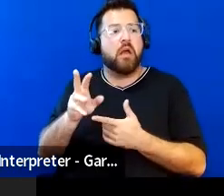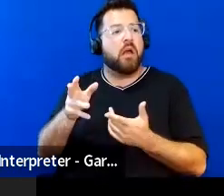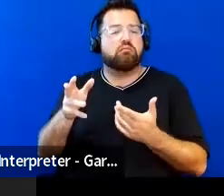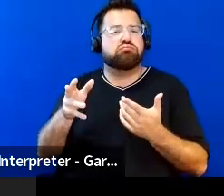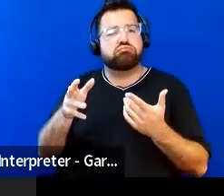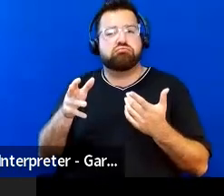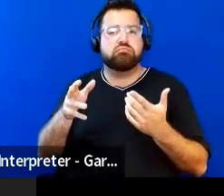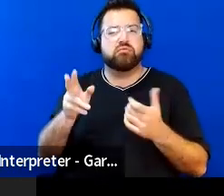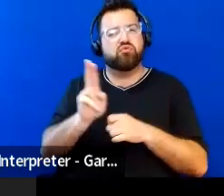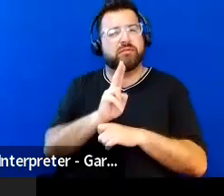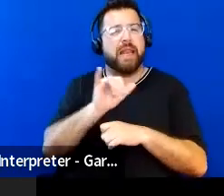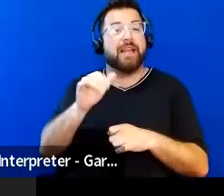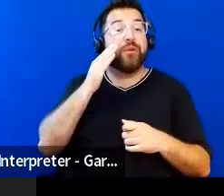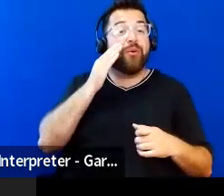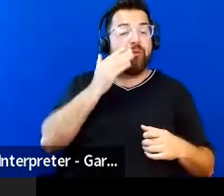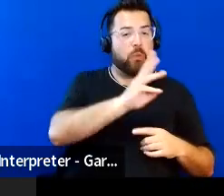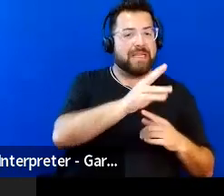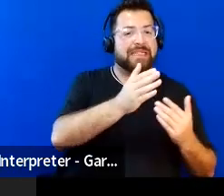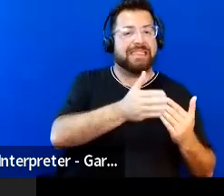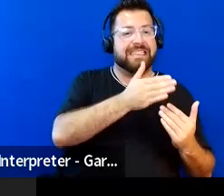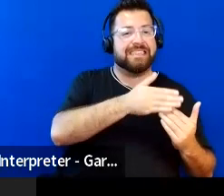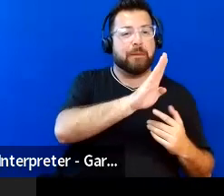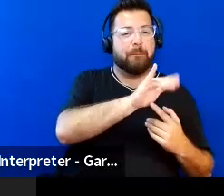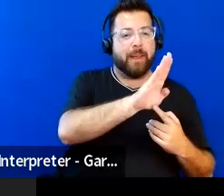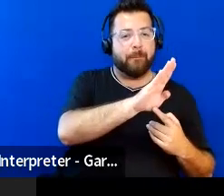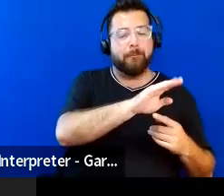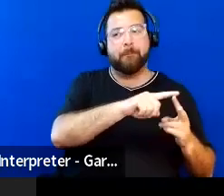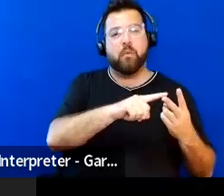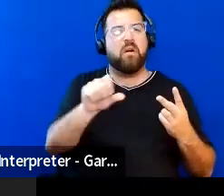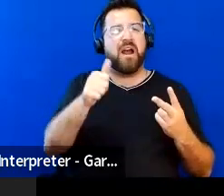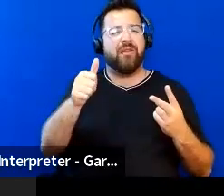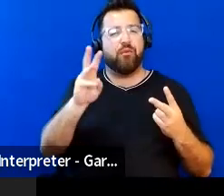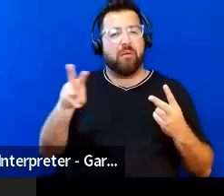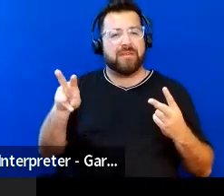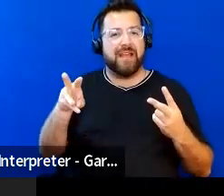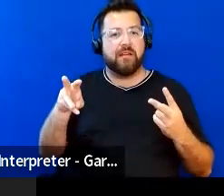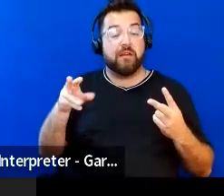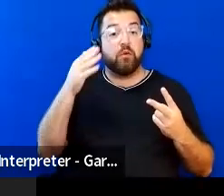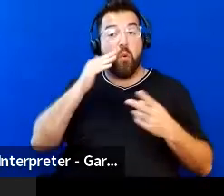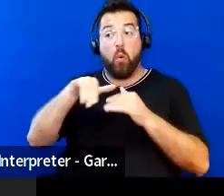Easy Bib or one of those other kinds of websites where you can put